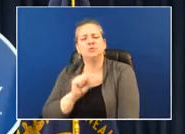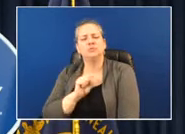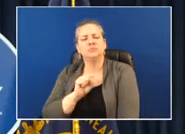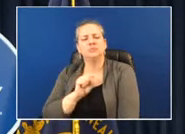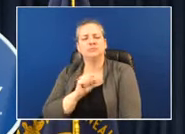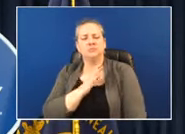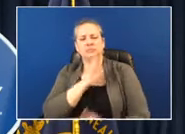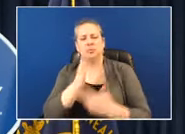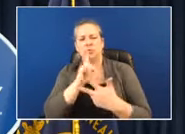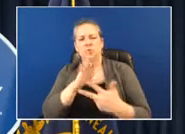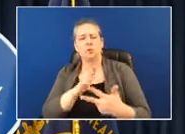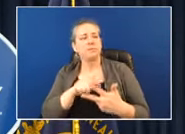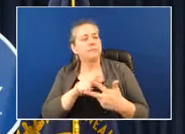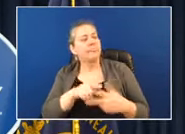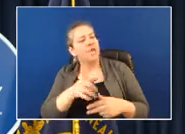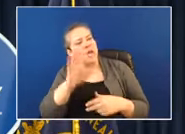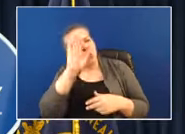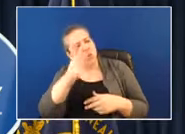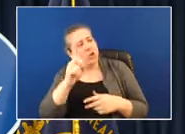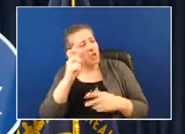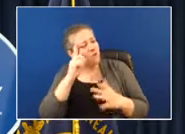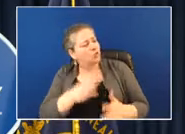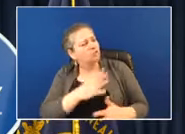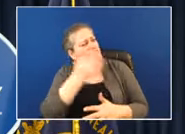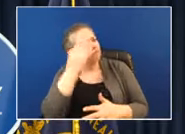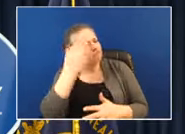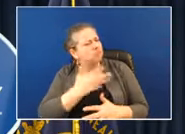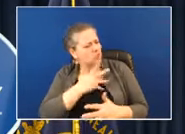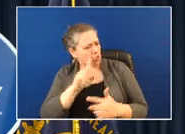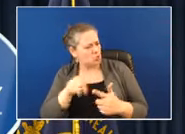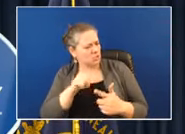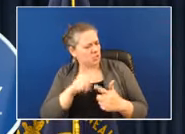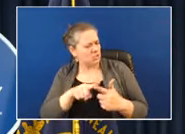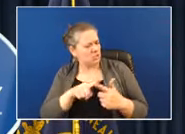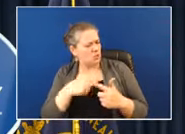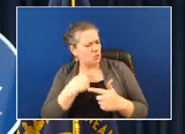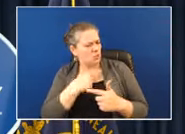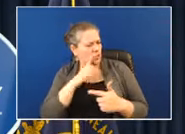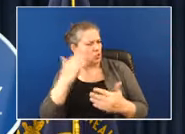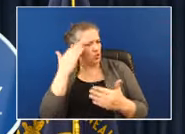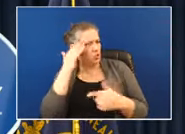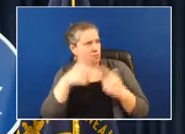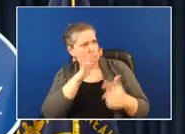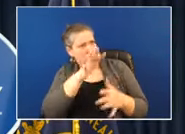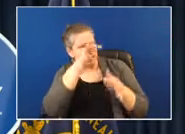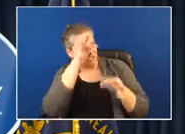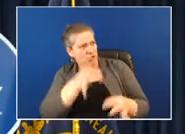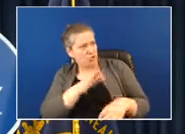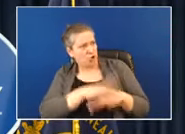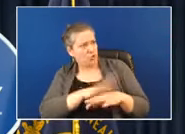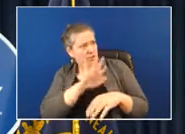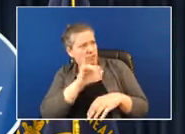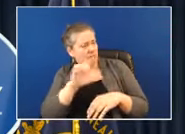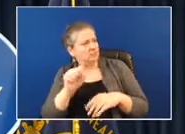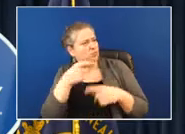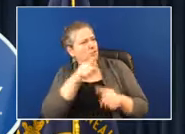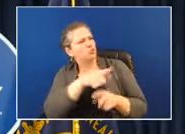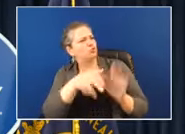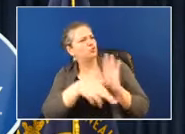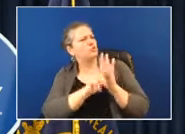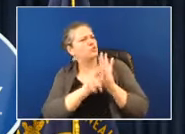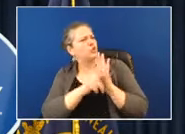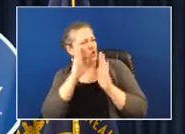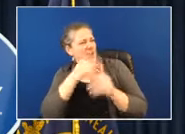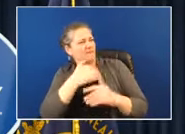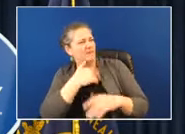Hi, Governor. Can you give an idea of when maybe we'll know about your decisions on those bills that you're still reviewing? I know you still have some time left,